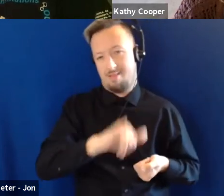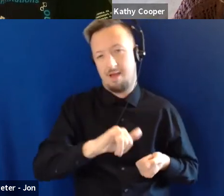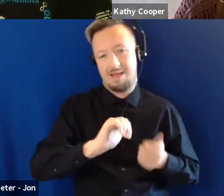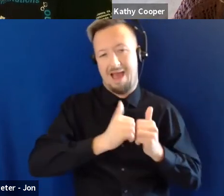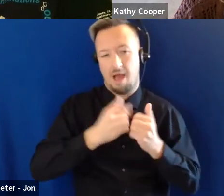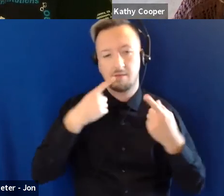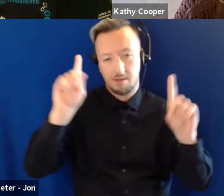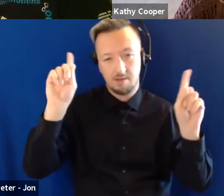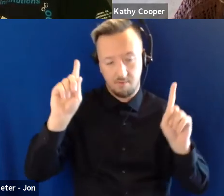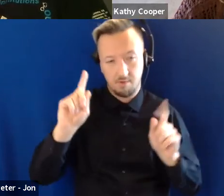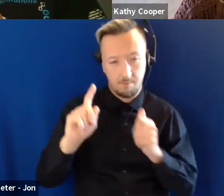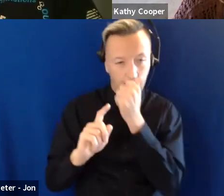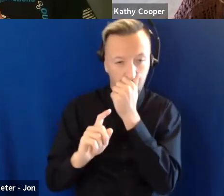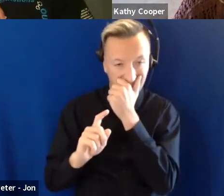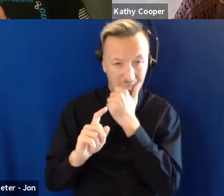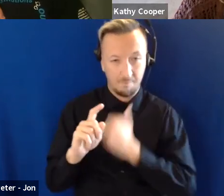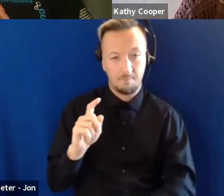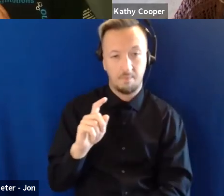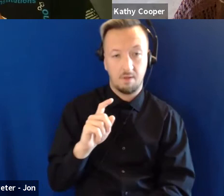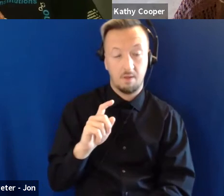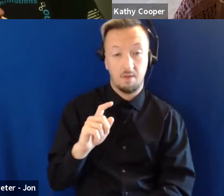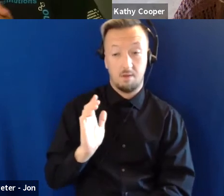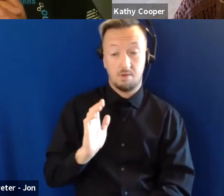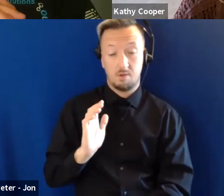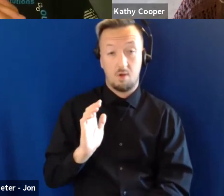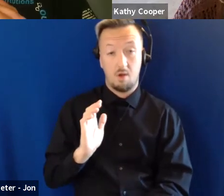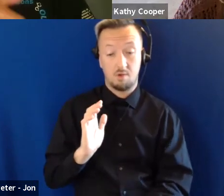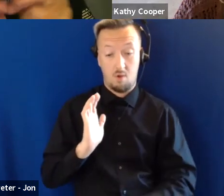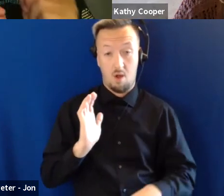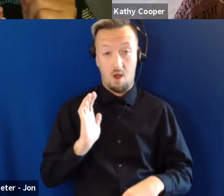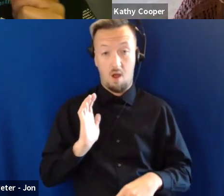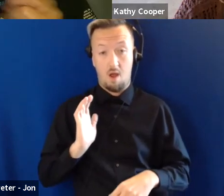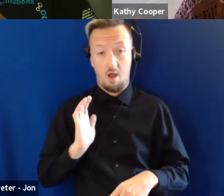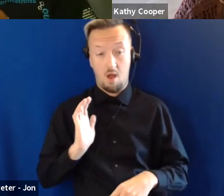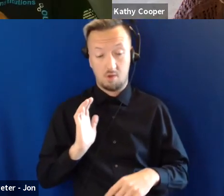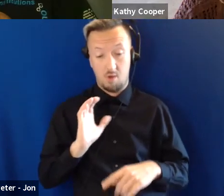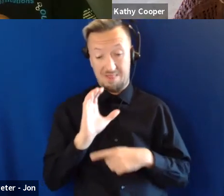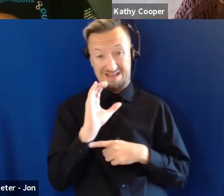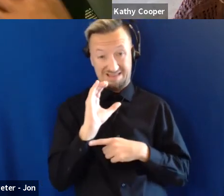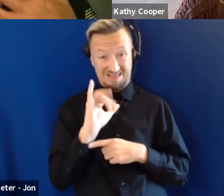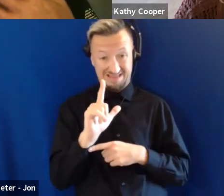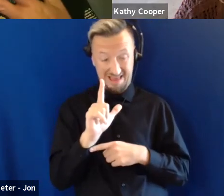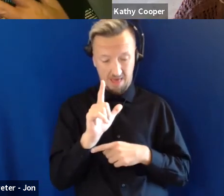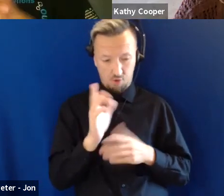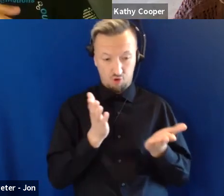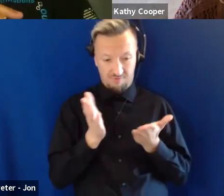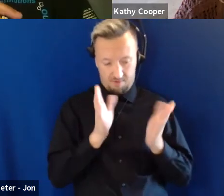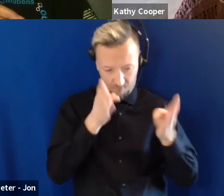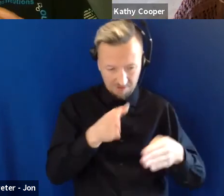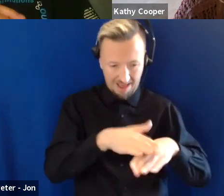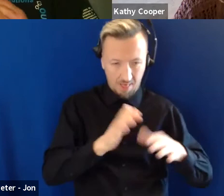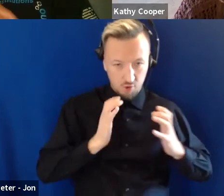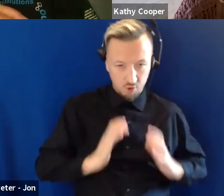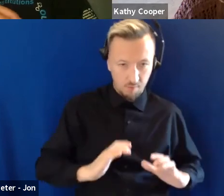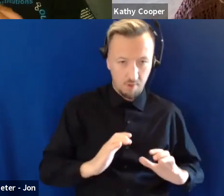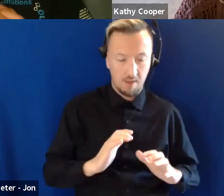And, just as our services are consumer directed on an individual basis, and our priorities as a